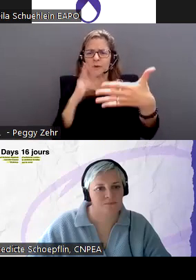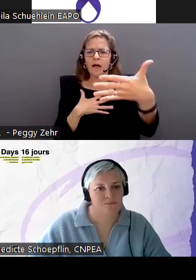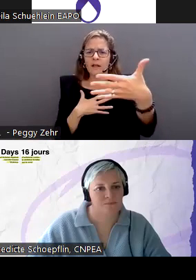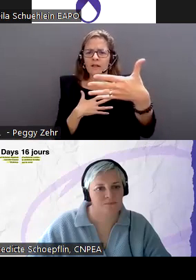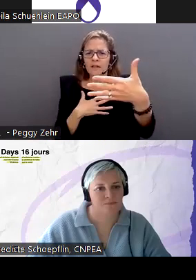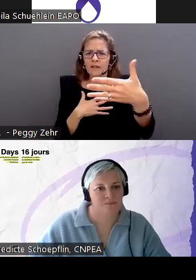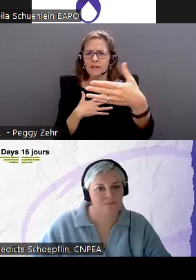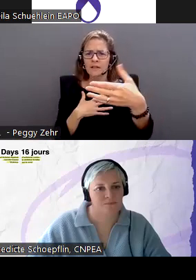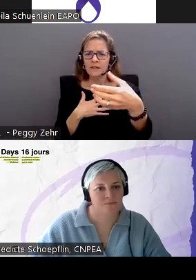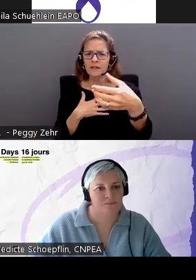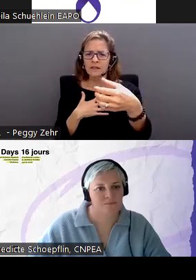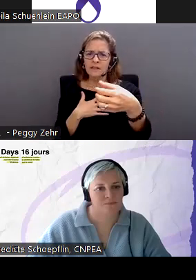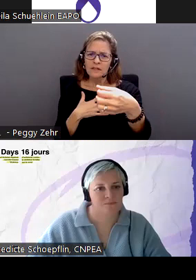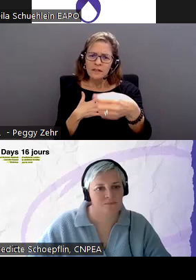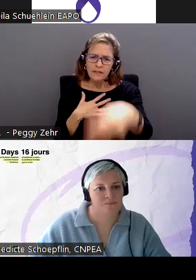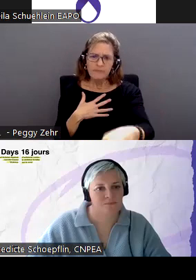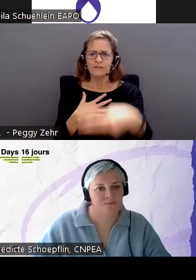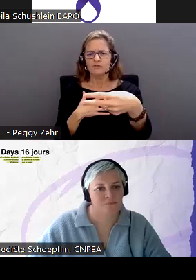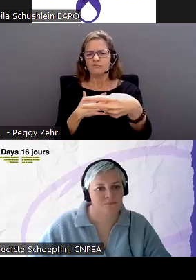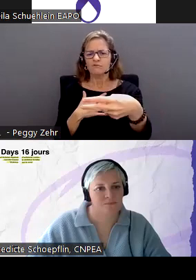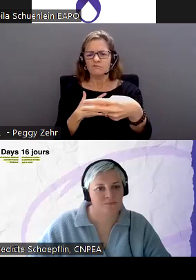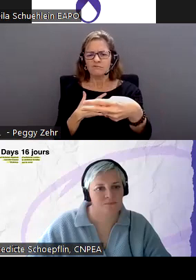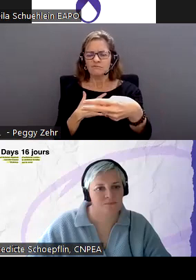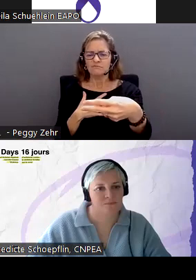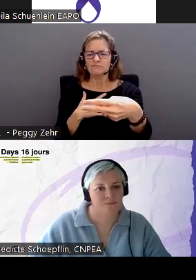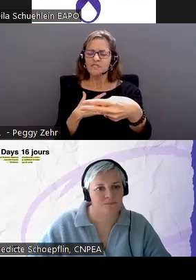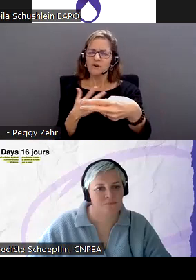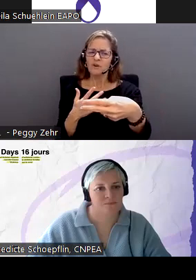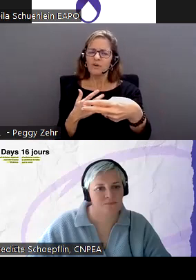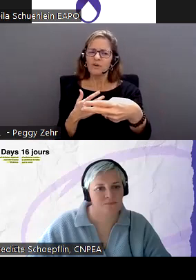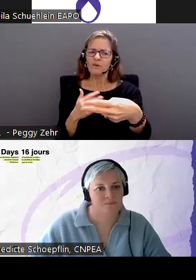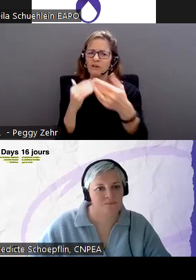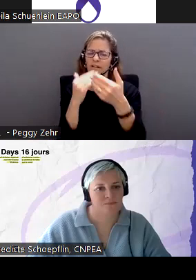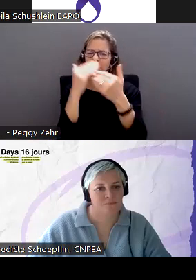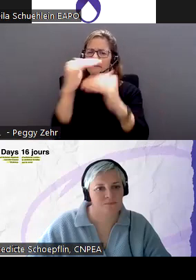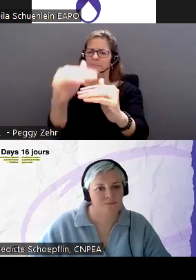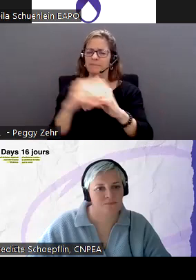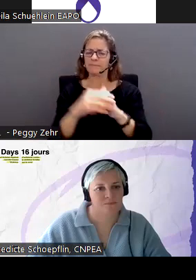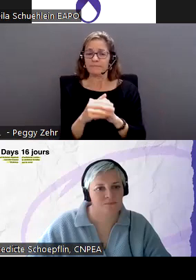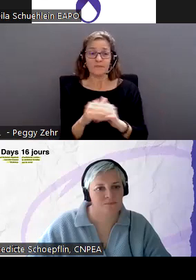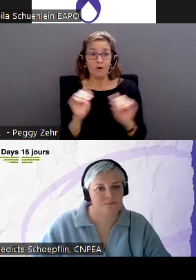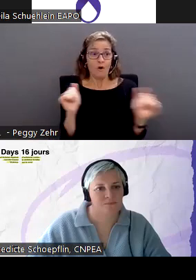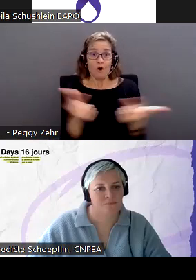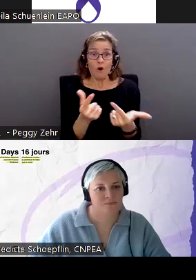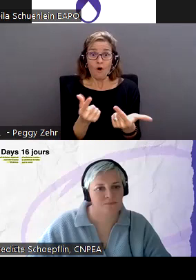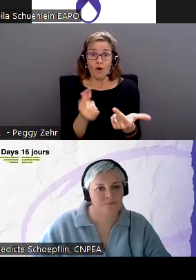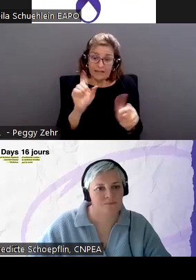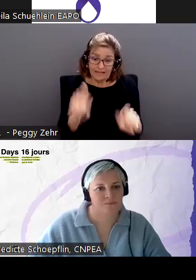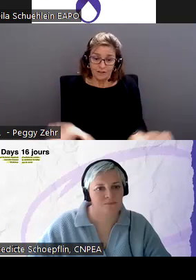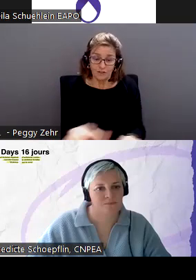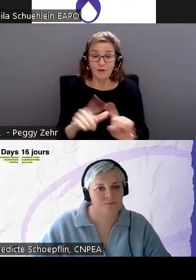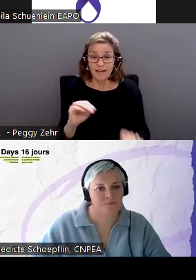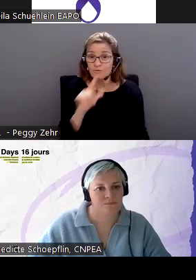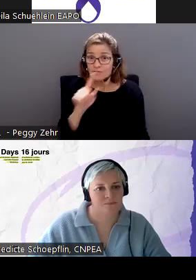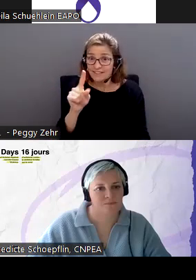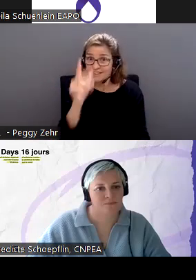there are things that we can all do because we're all getting older. Like, this is not something anybody's going to get away